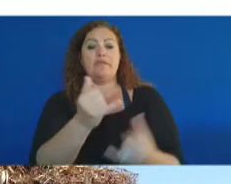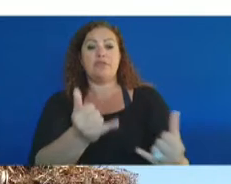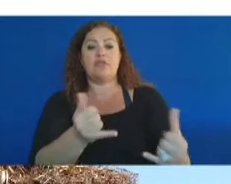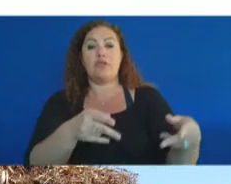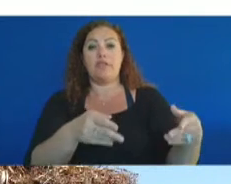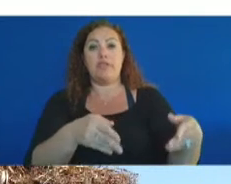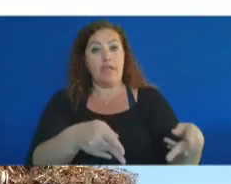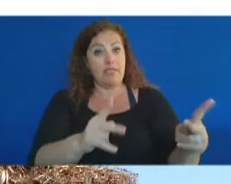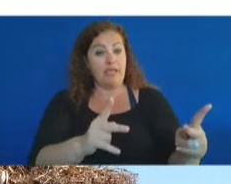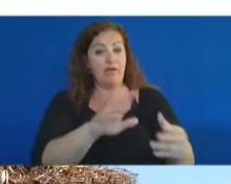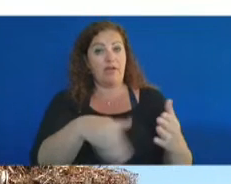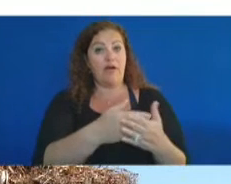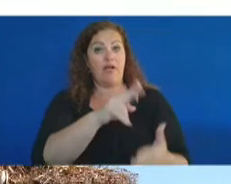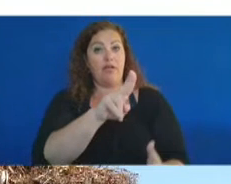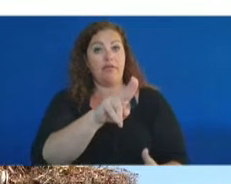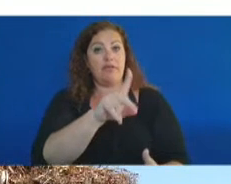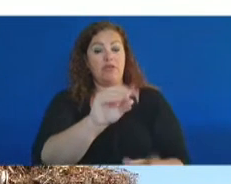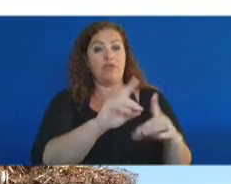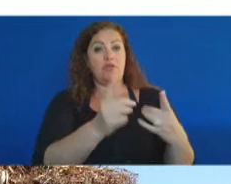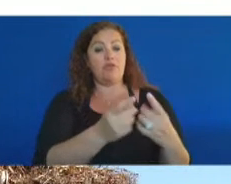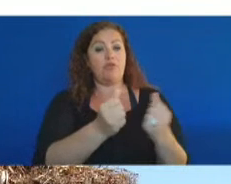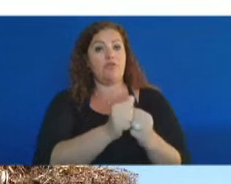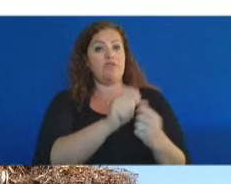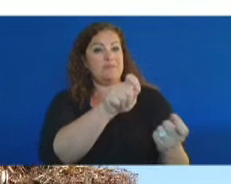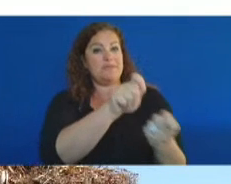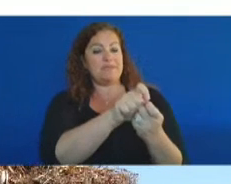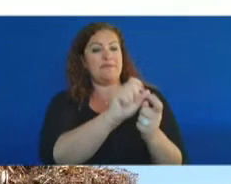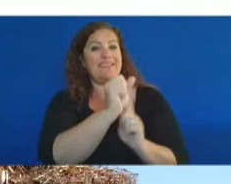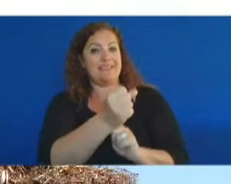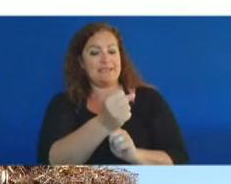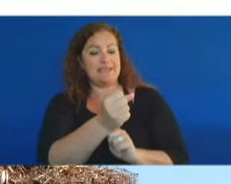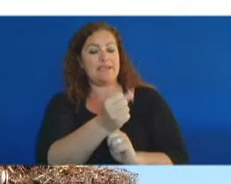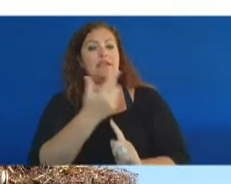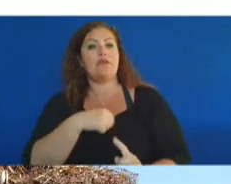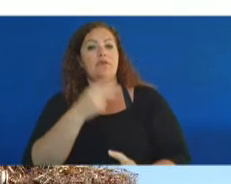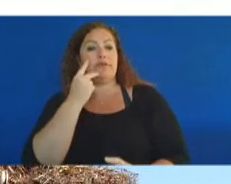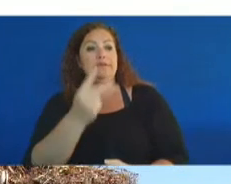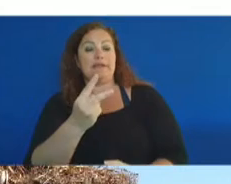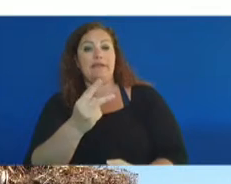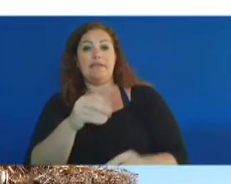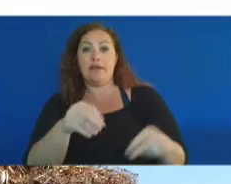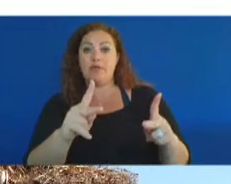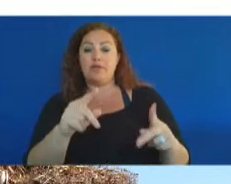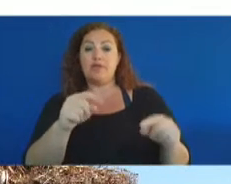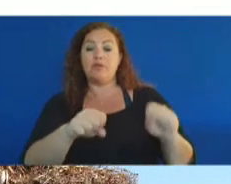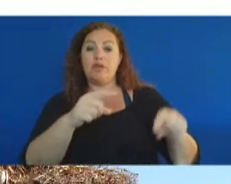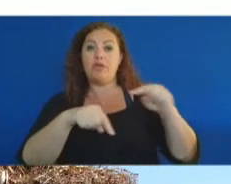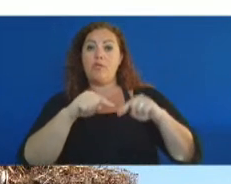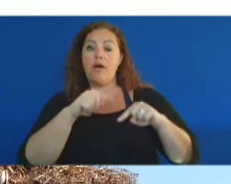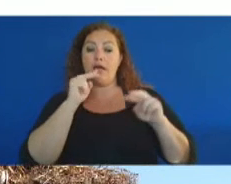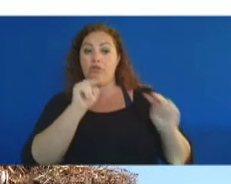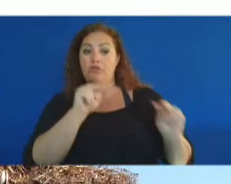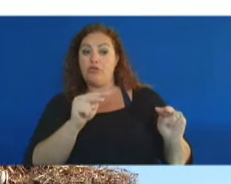Udo districts with prescribed conditions we saw the opportunity to go back and look at this uh use again